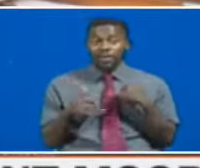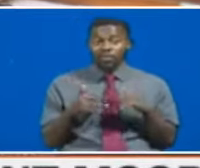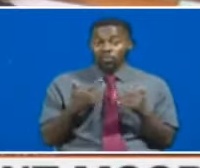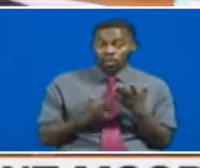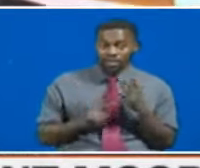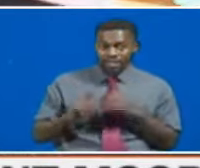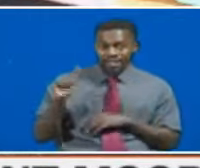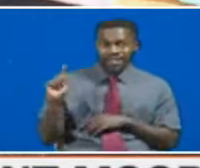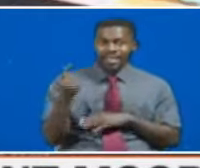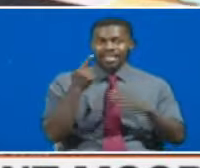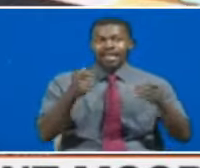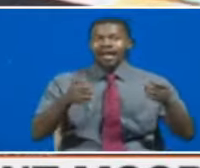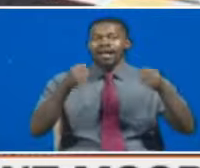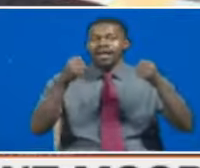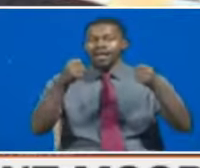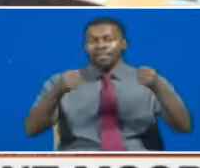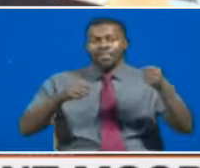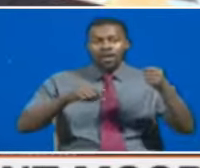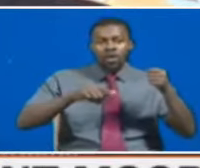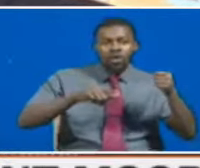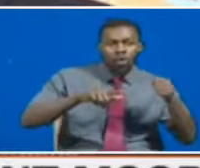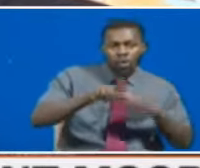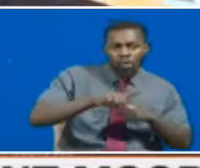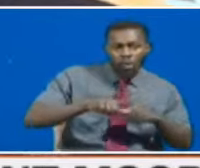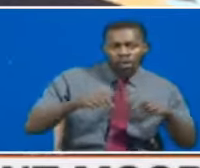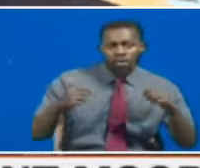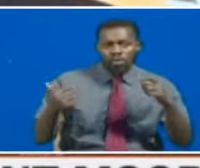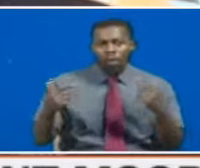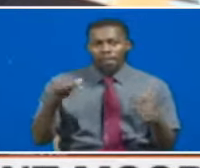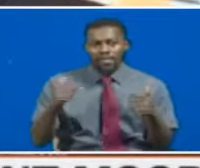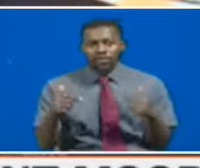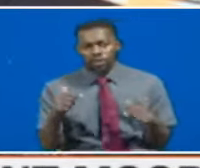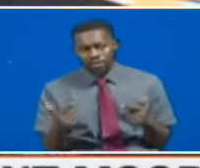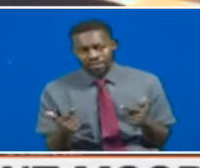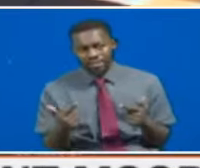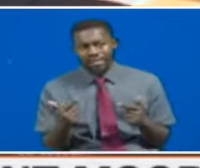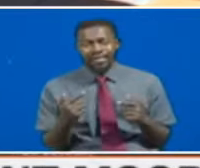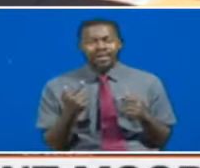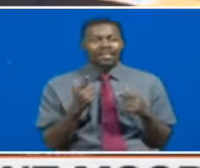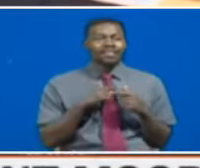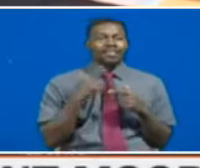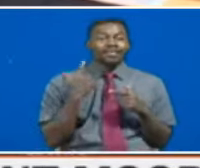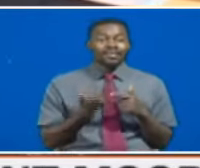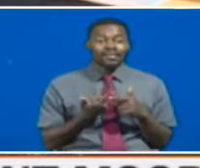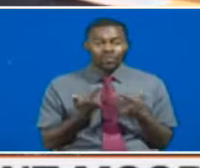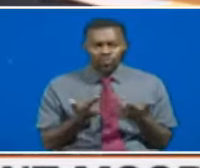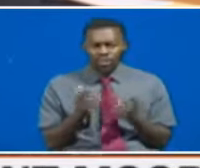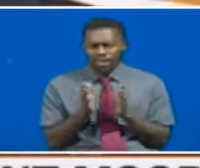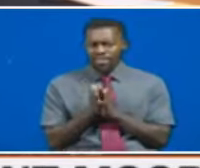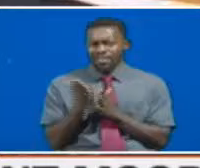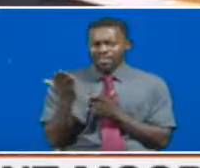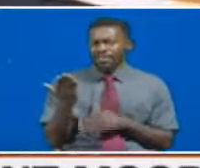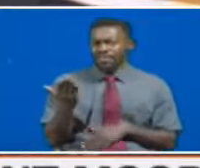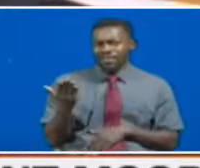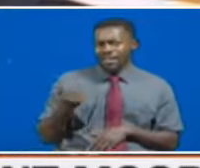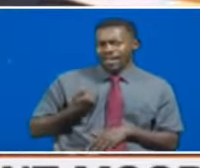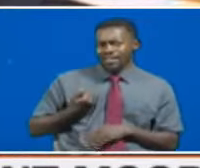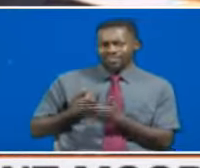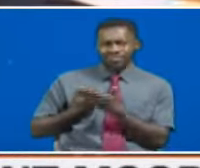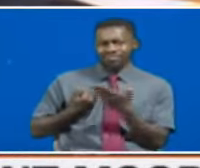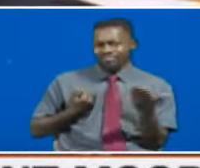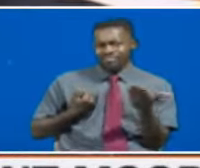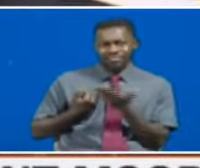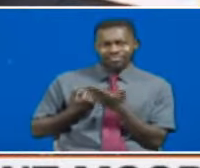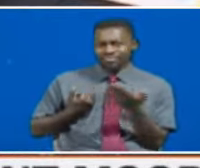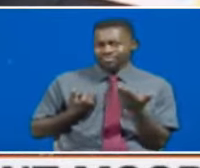Kenya Cup in the local competition, and I think with the senior girls, they are up to the task to make